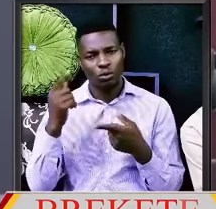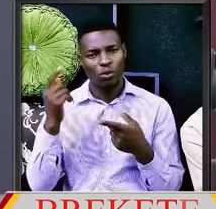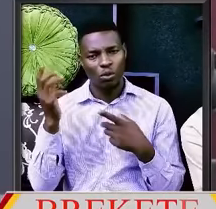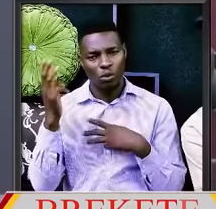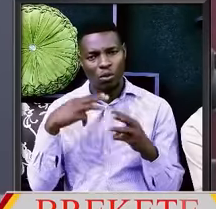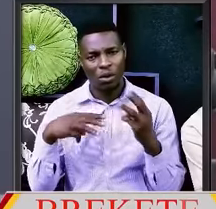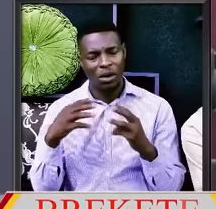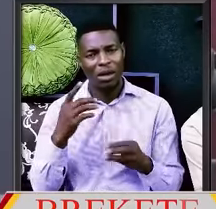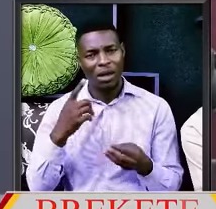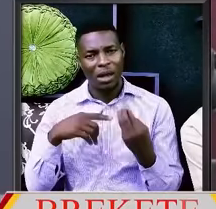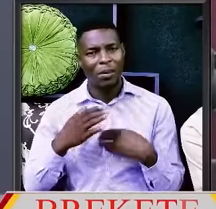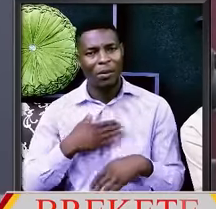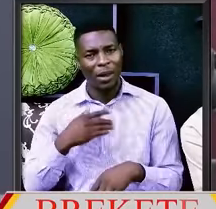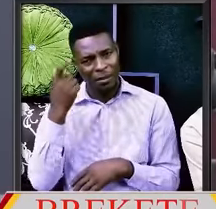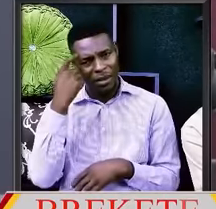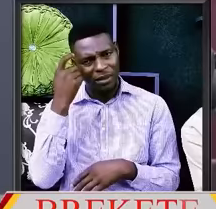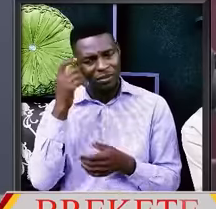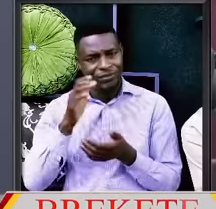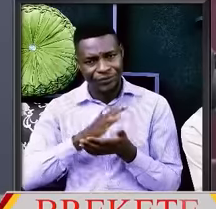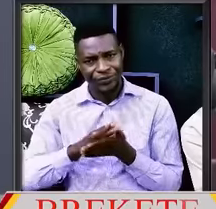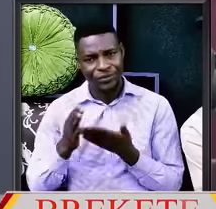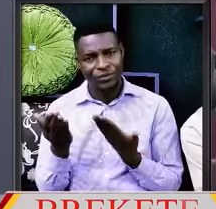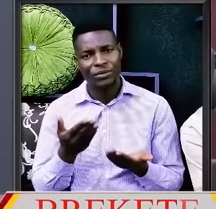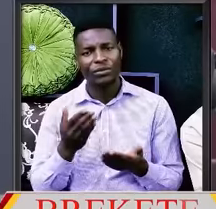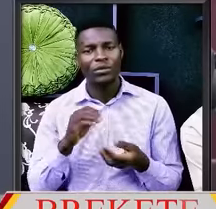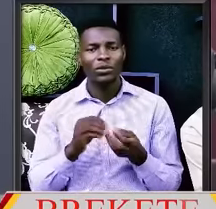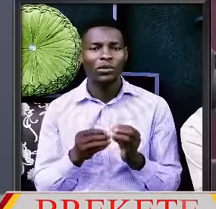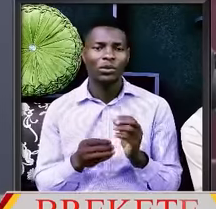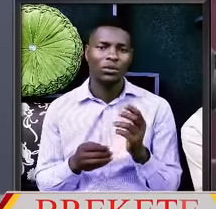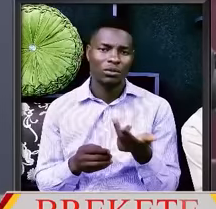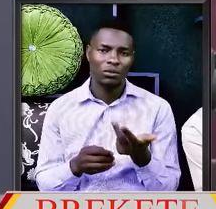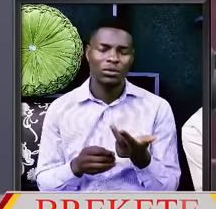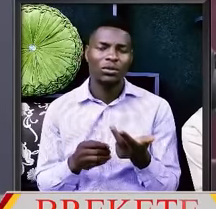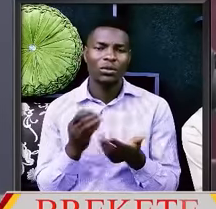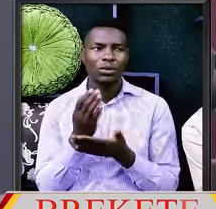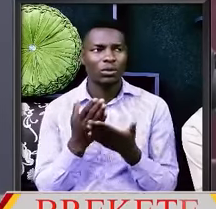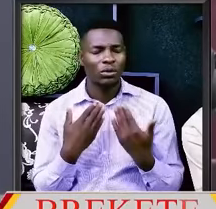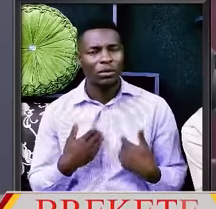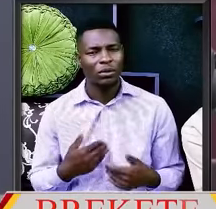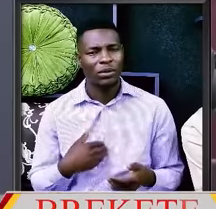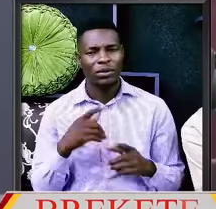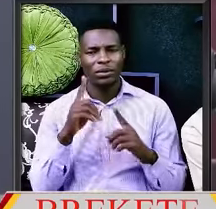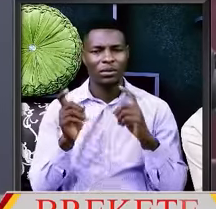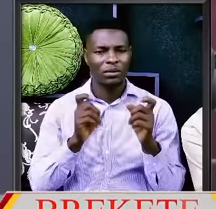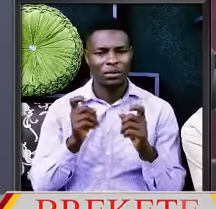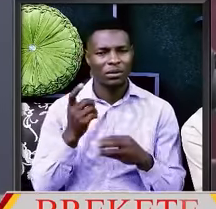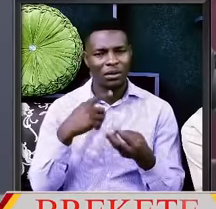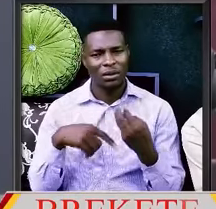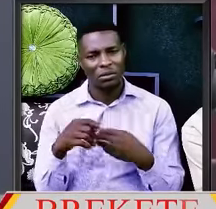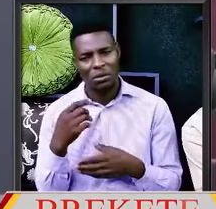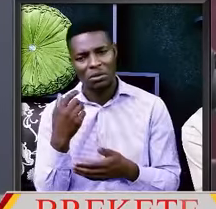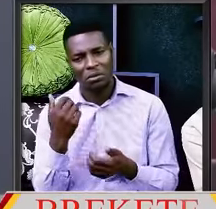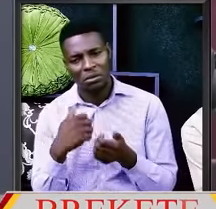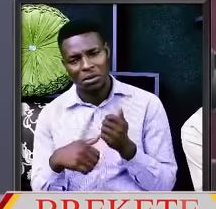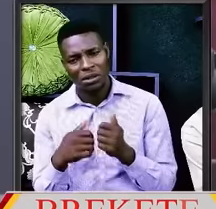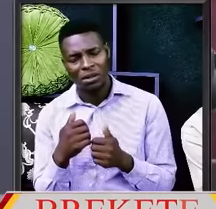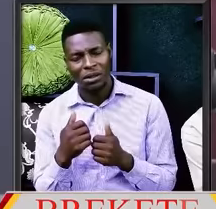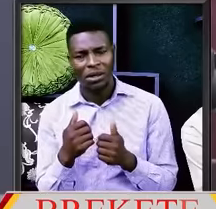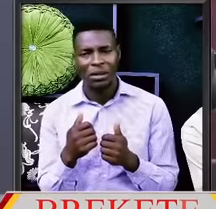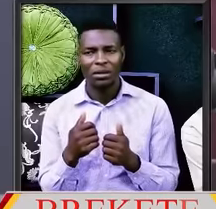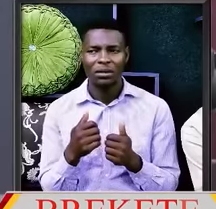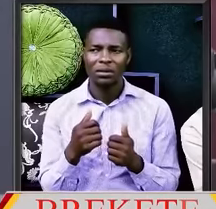insanity here. Mm-hmm. Then number three, somebody is calling, querying about whether the Liam is Muslim or